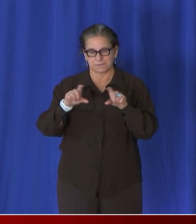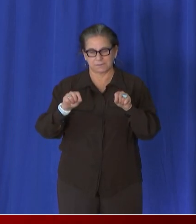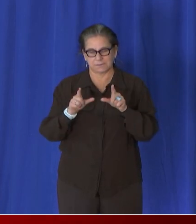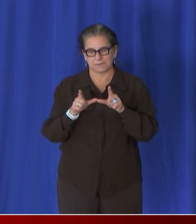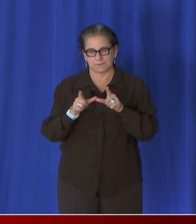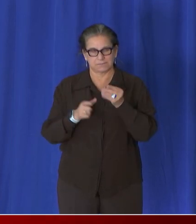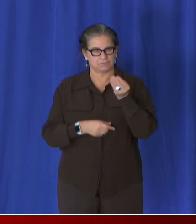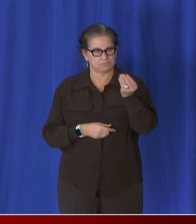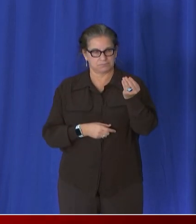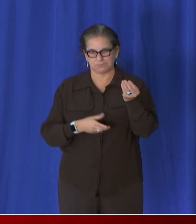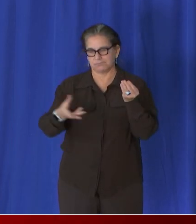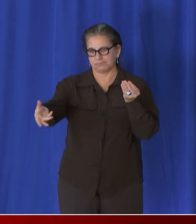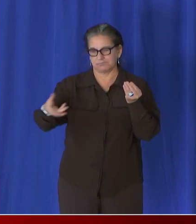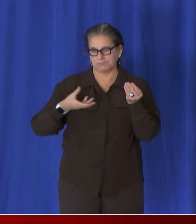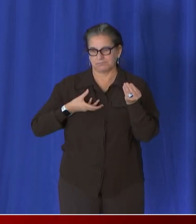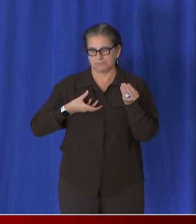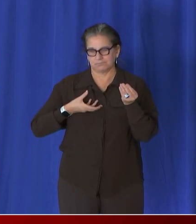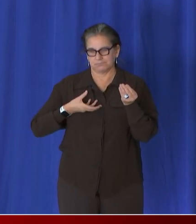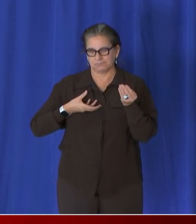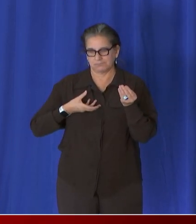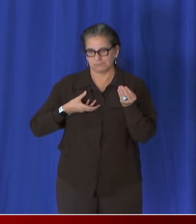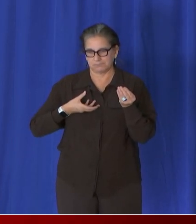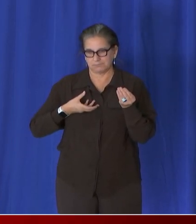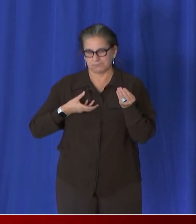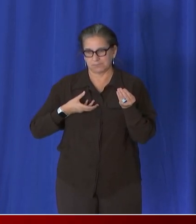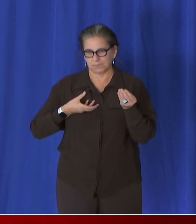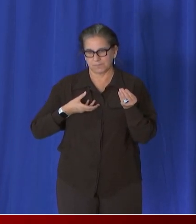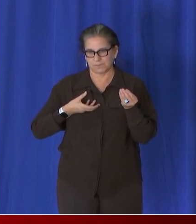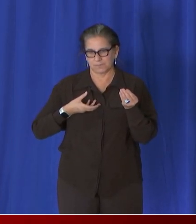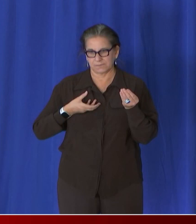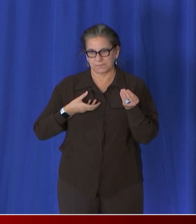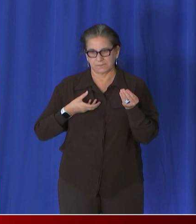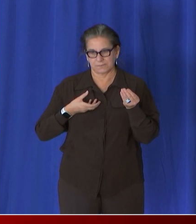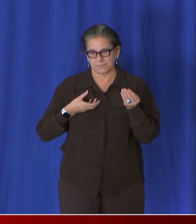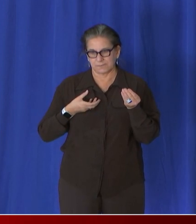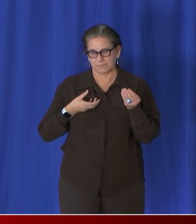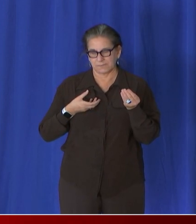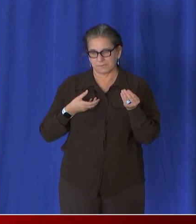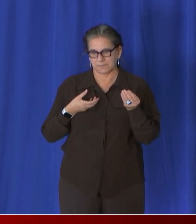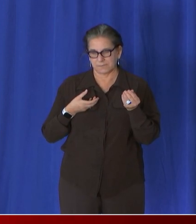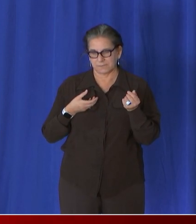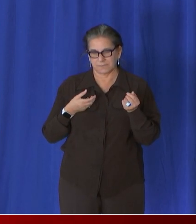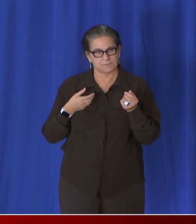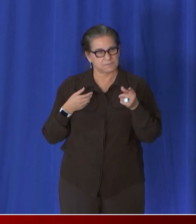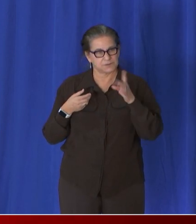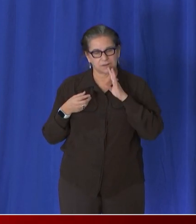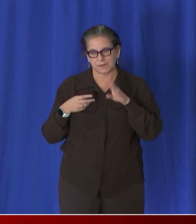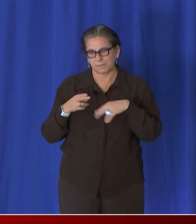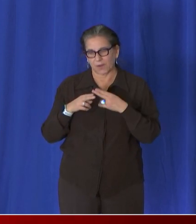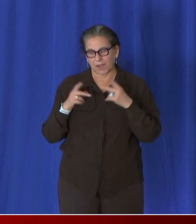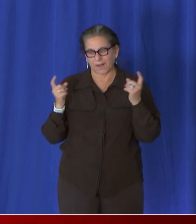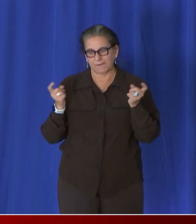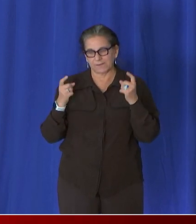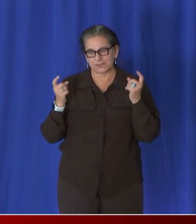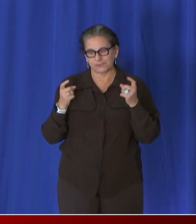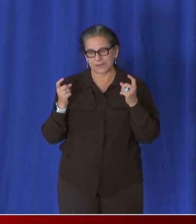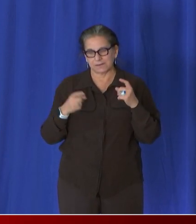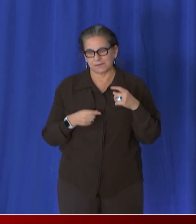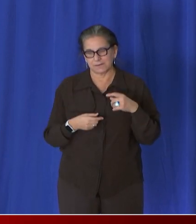We mentioned some anniversaries earlier. Today makes a year since you named Chief Conti as the Chief of Police. Do you